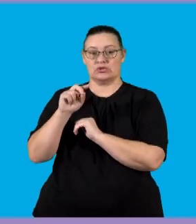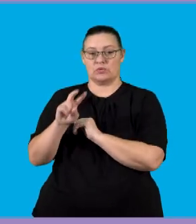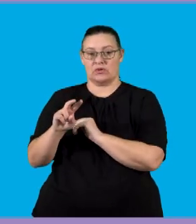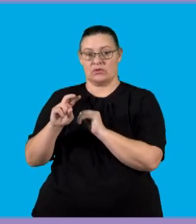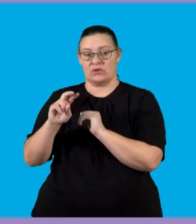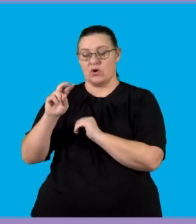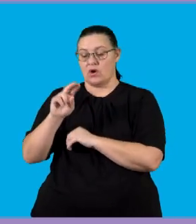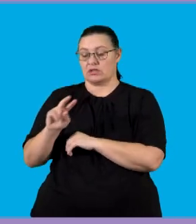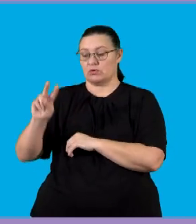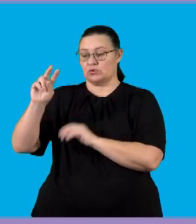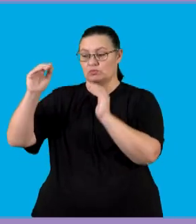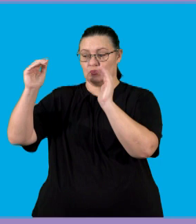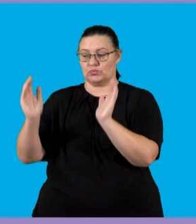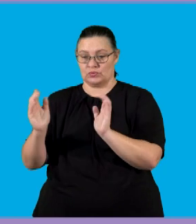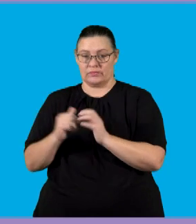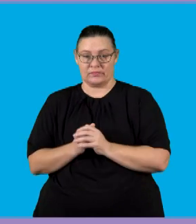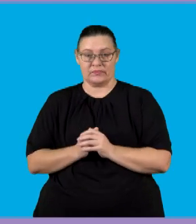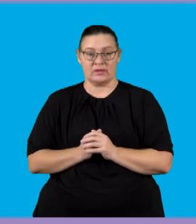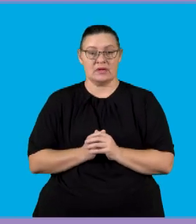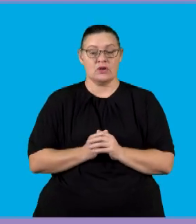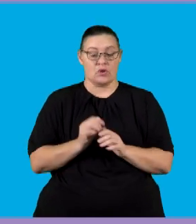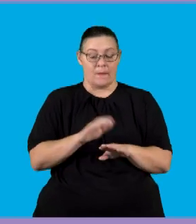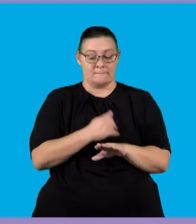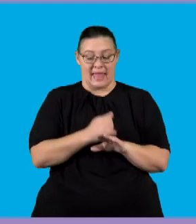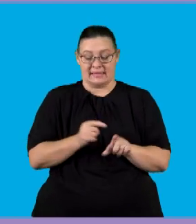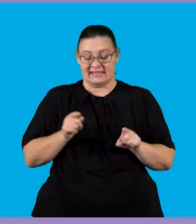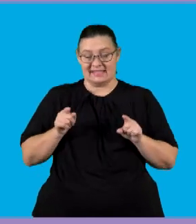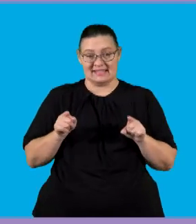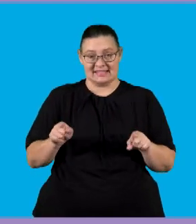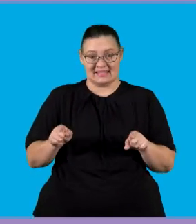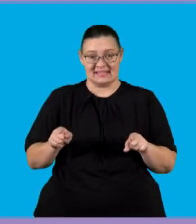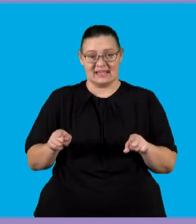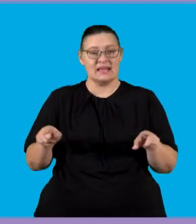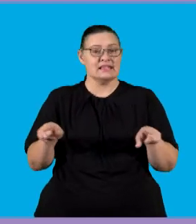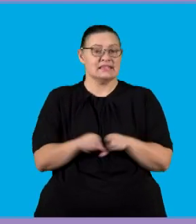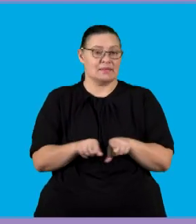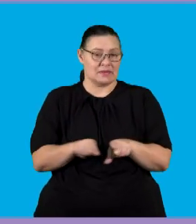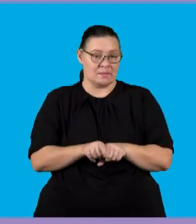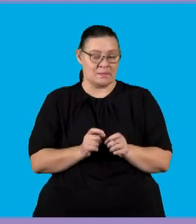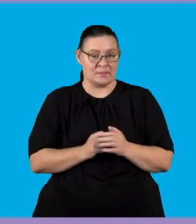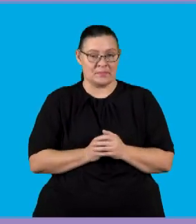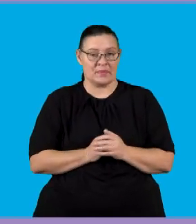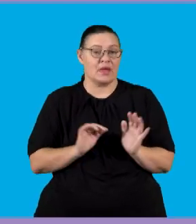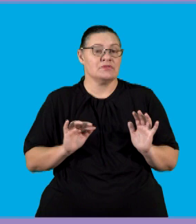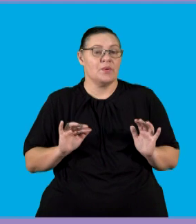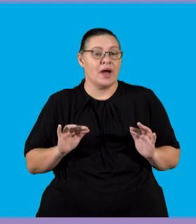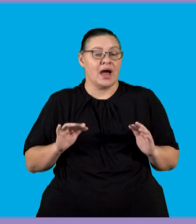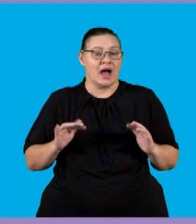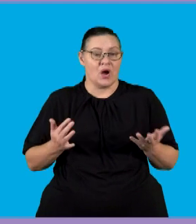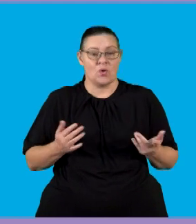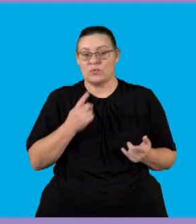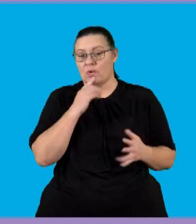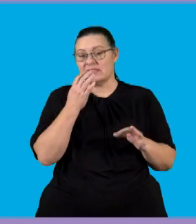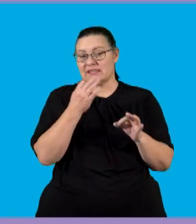12 exponent 2. Now this is the same base that is being multiplied. So how can